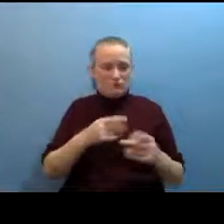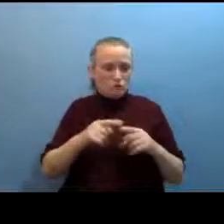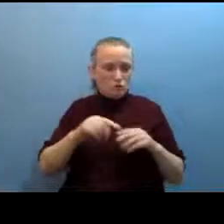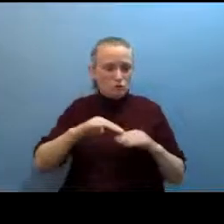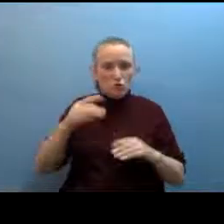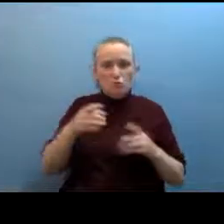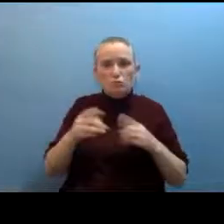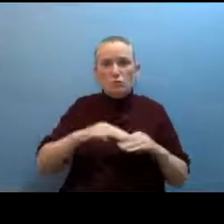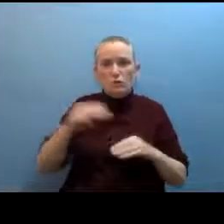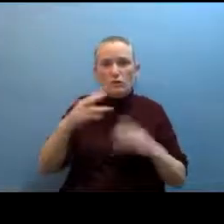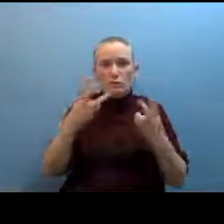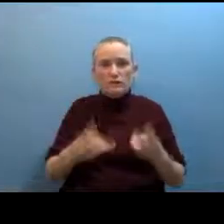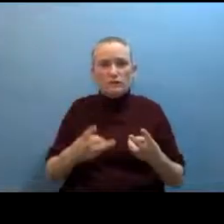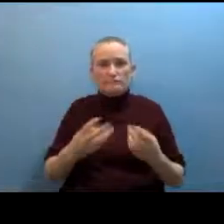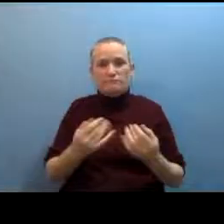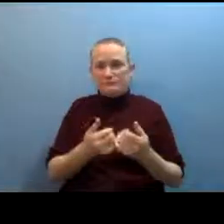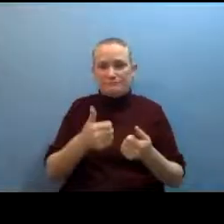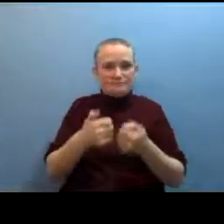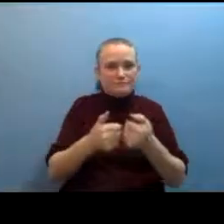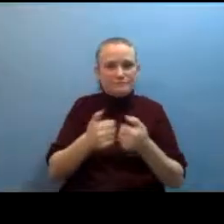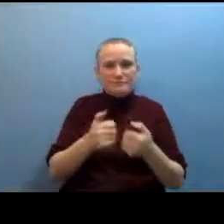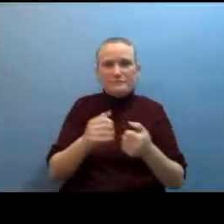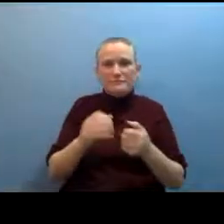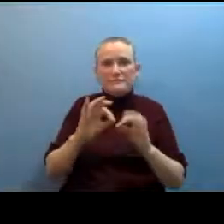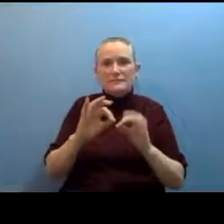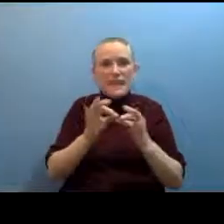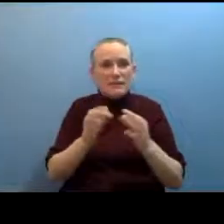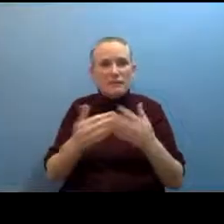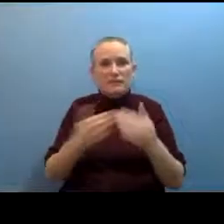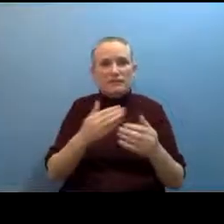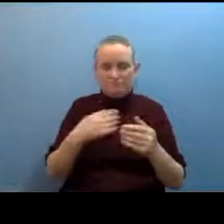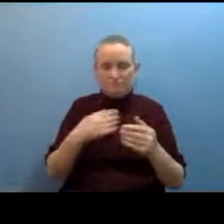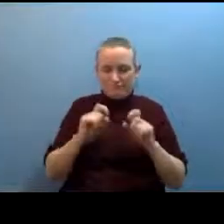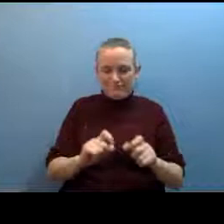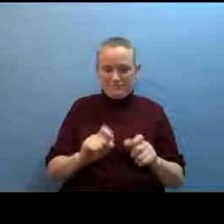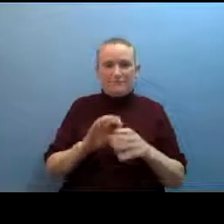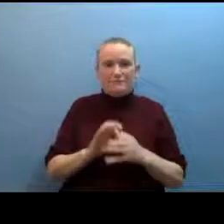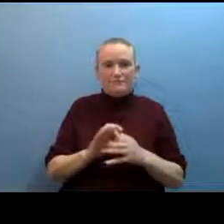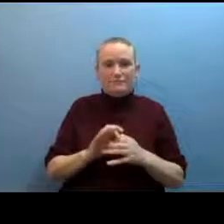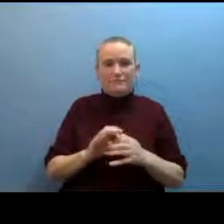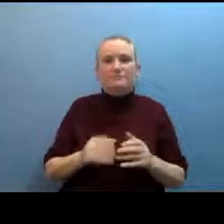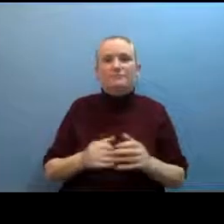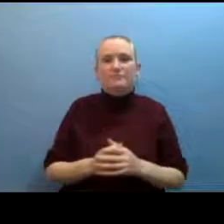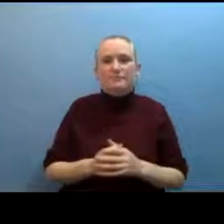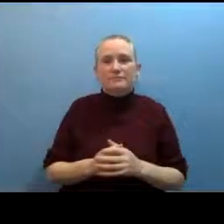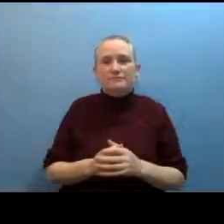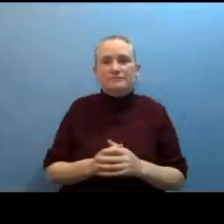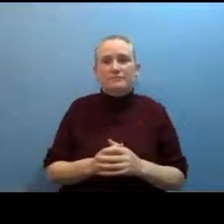do, whether it be that gaming or whatever it is within the confines of the home. So